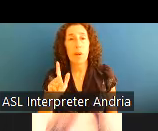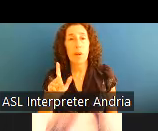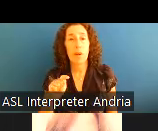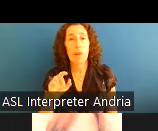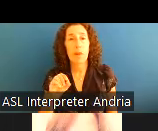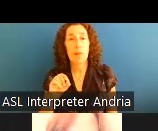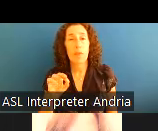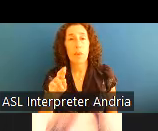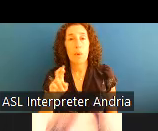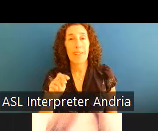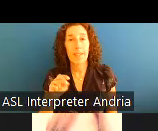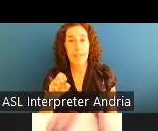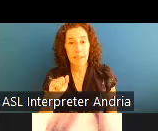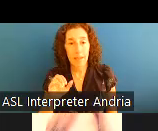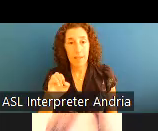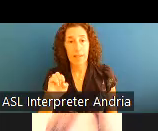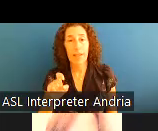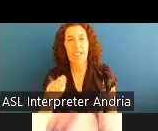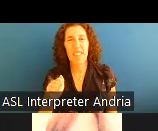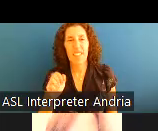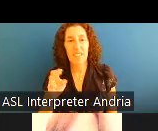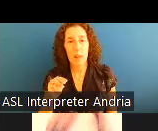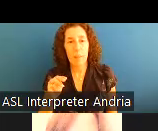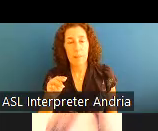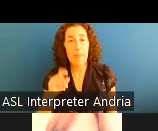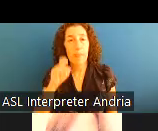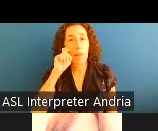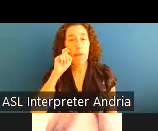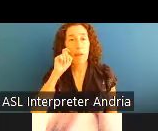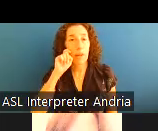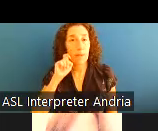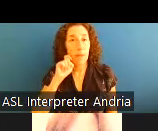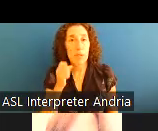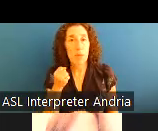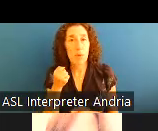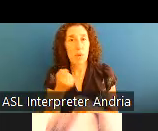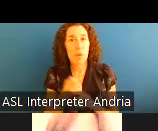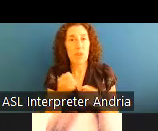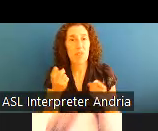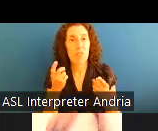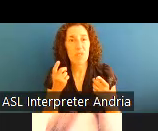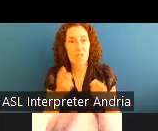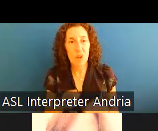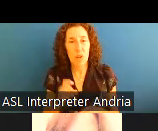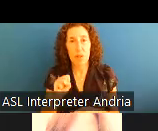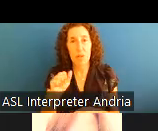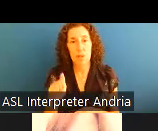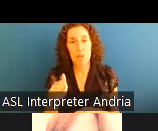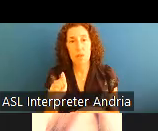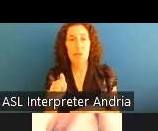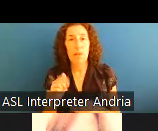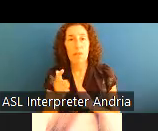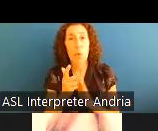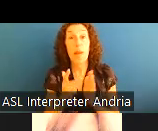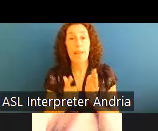a sexual assault forensic exam, and it's a procedure that provides survivors with important medical care